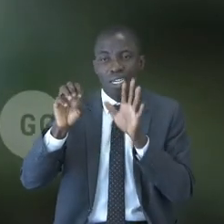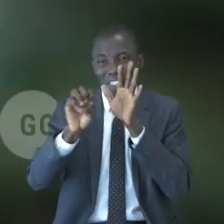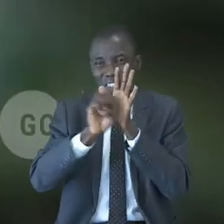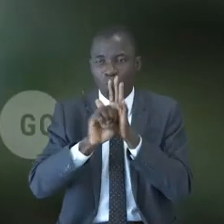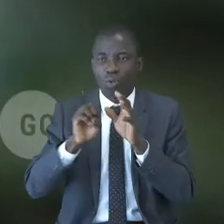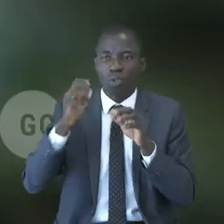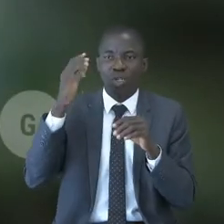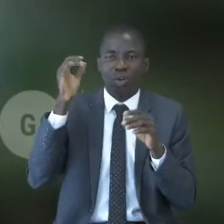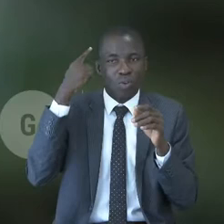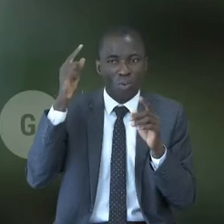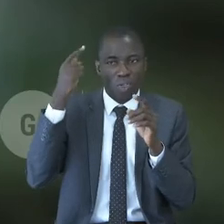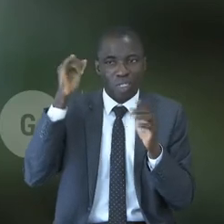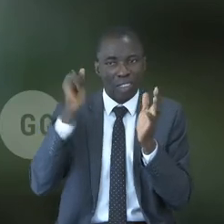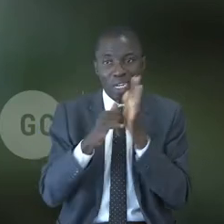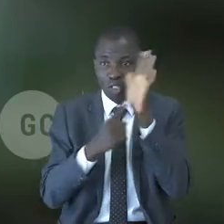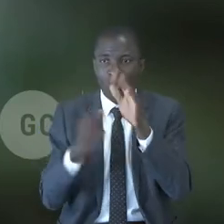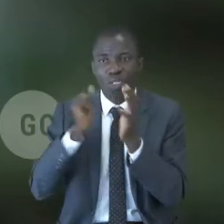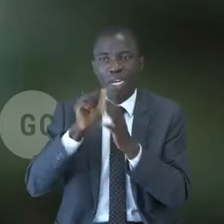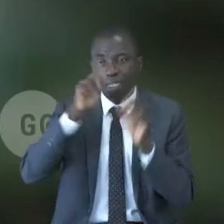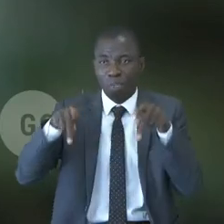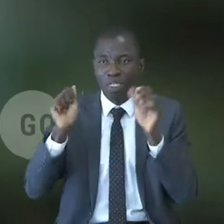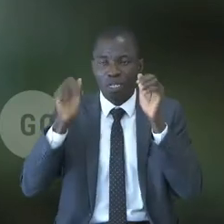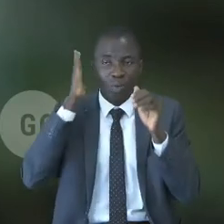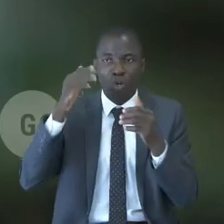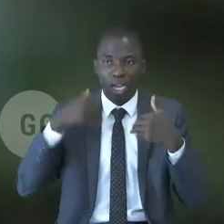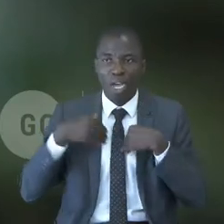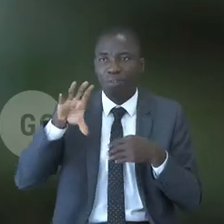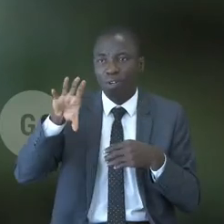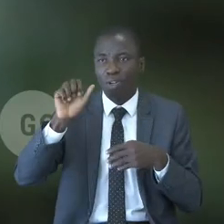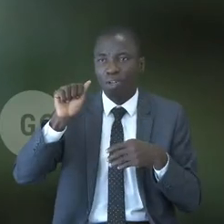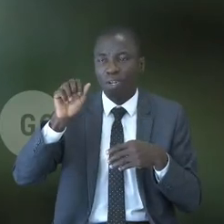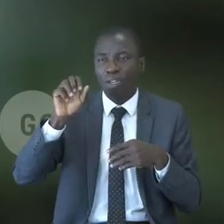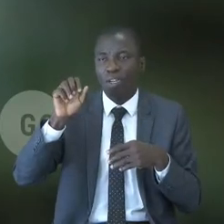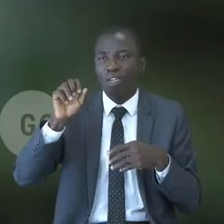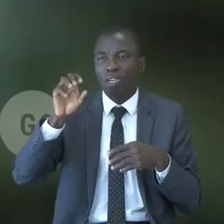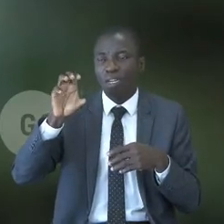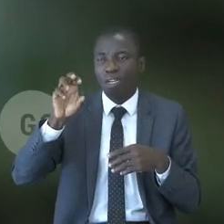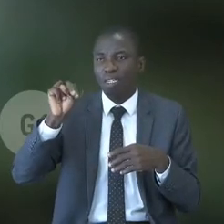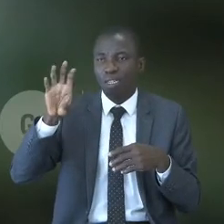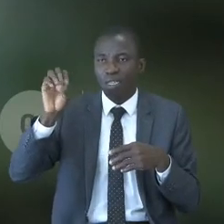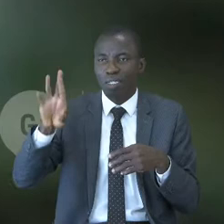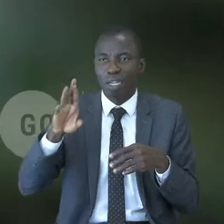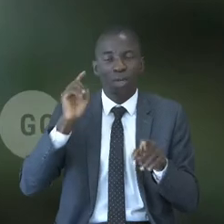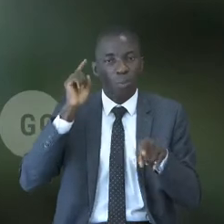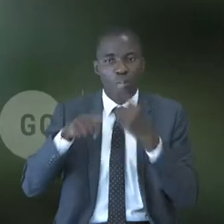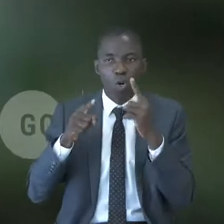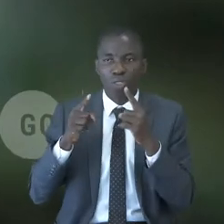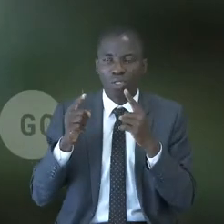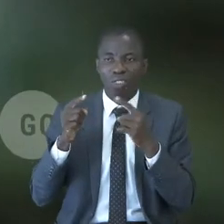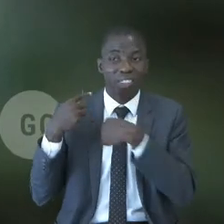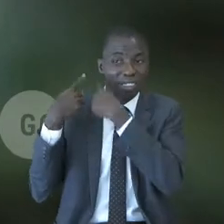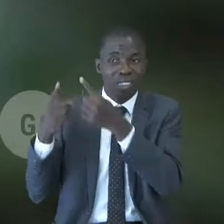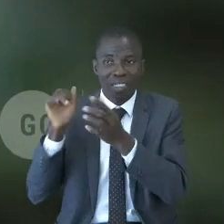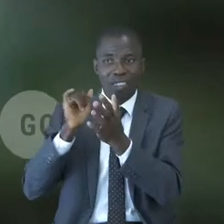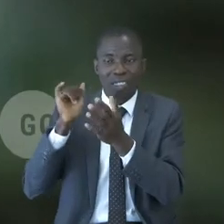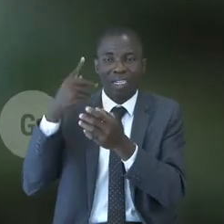meeting, the woman received healing. For the past 8 months now, she's not seen that recurrent